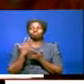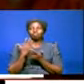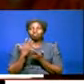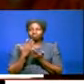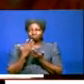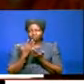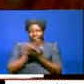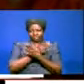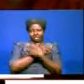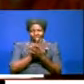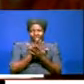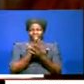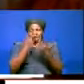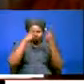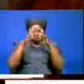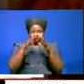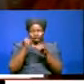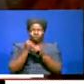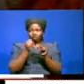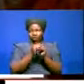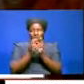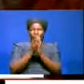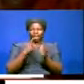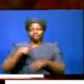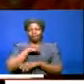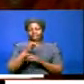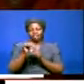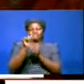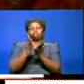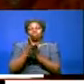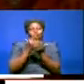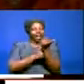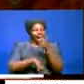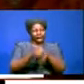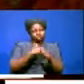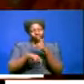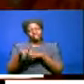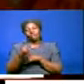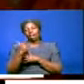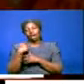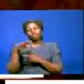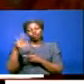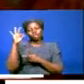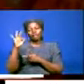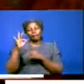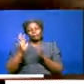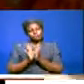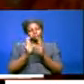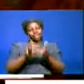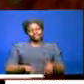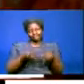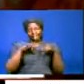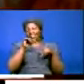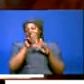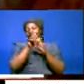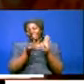doing. What we learned from Professor is that if you have chosen public life, then you had